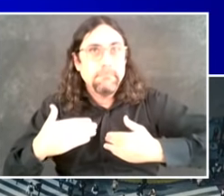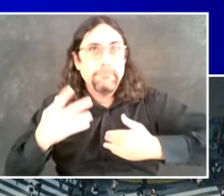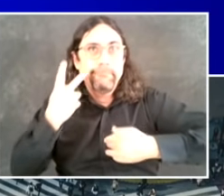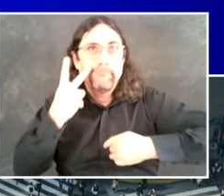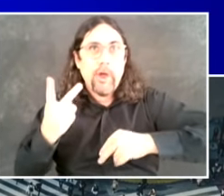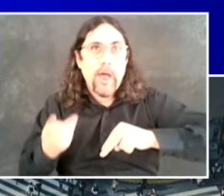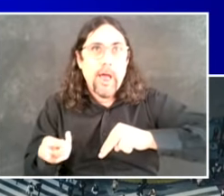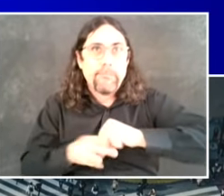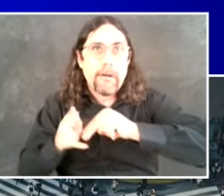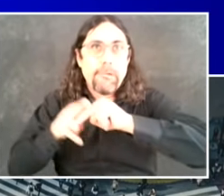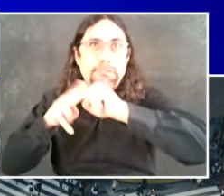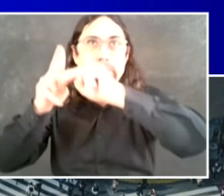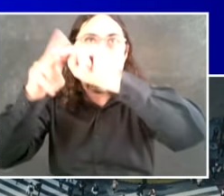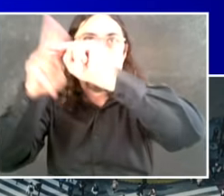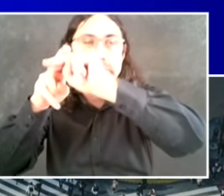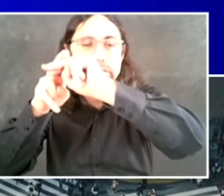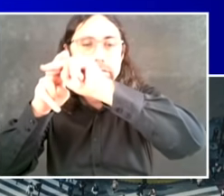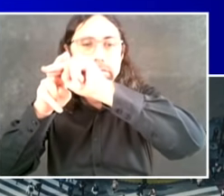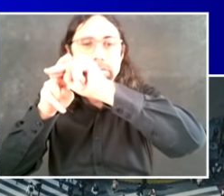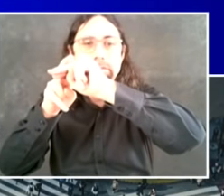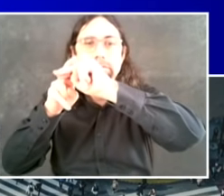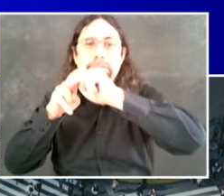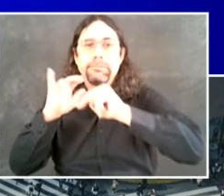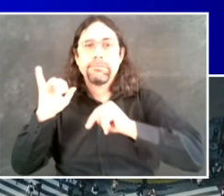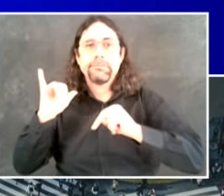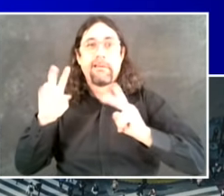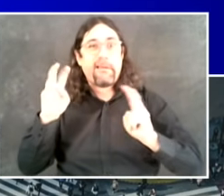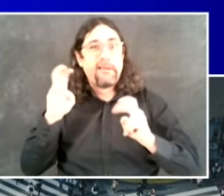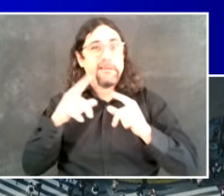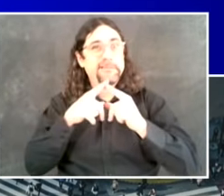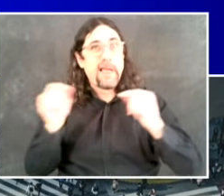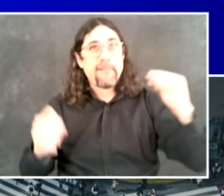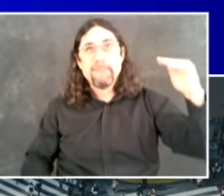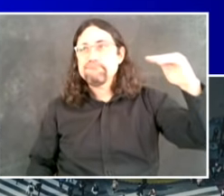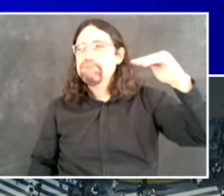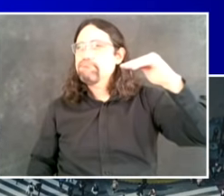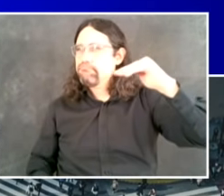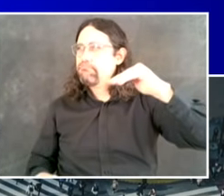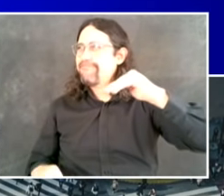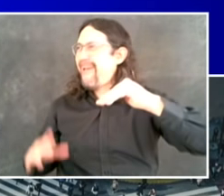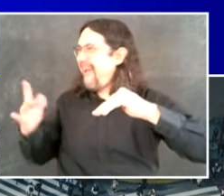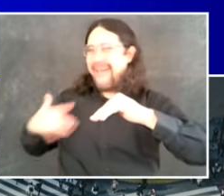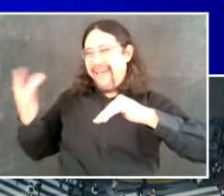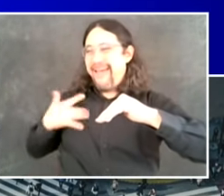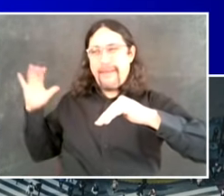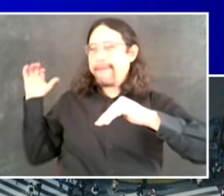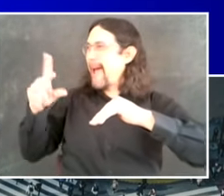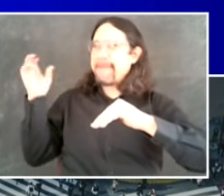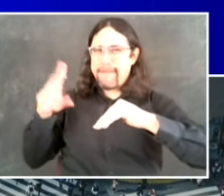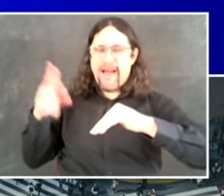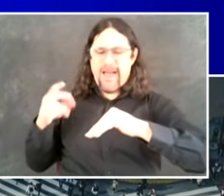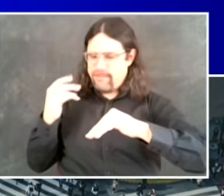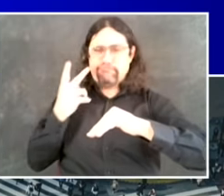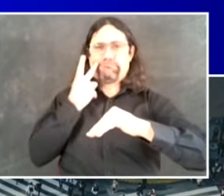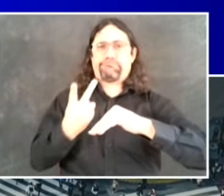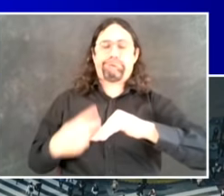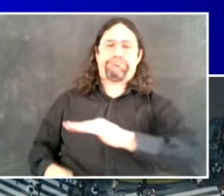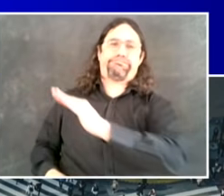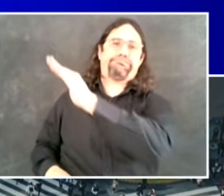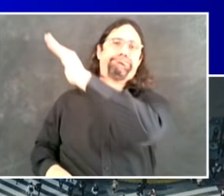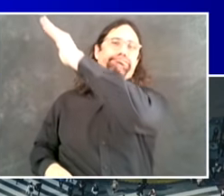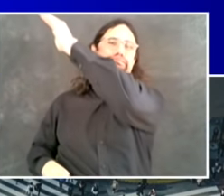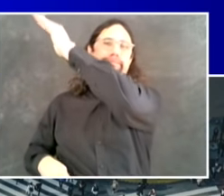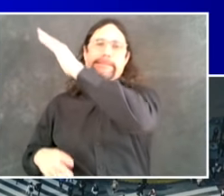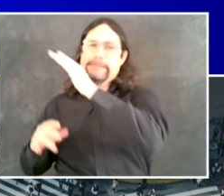without a lot of healthcare indicators to tell them what's really going on. And I'm hoping and praying for them that doesn't backfire